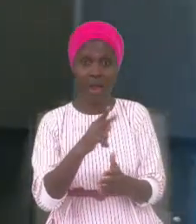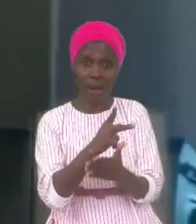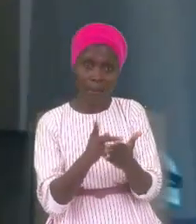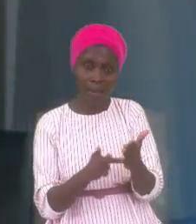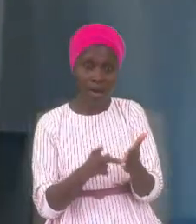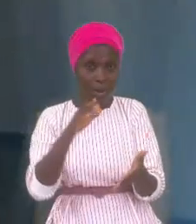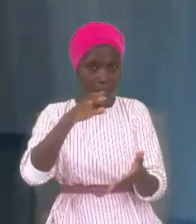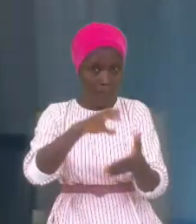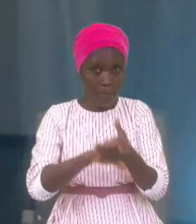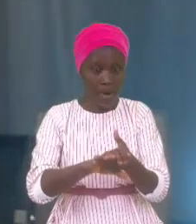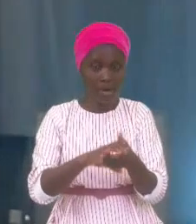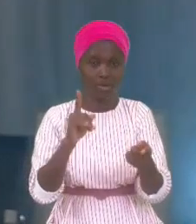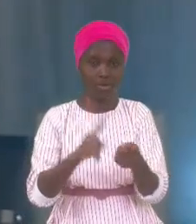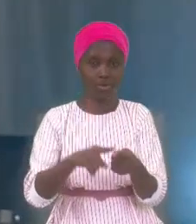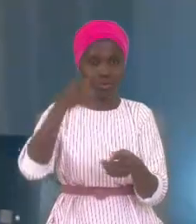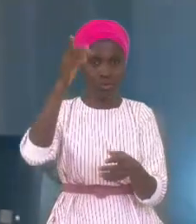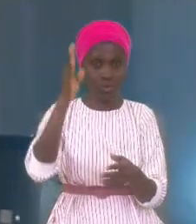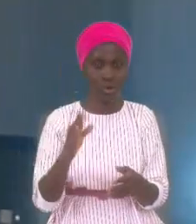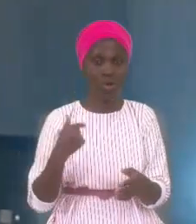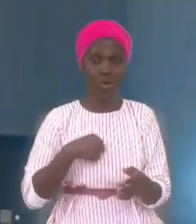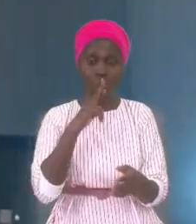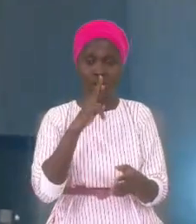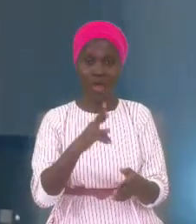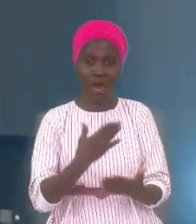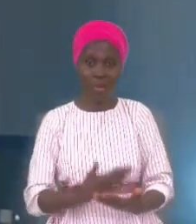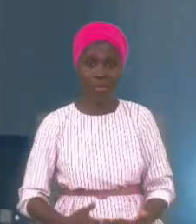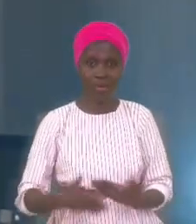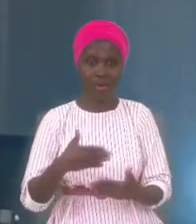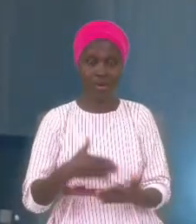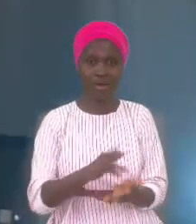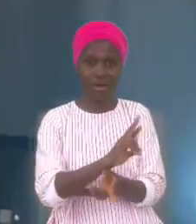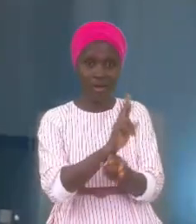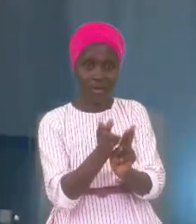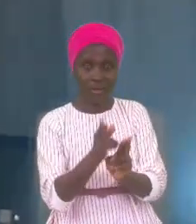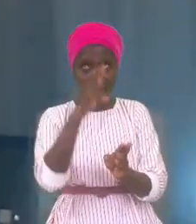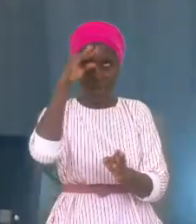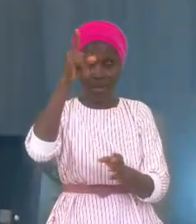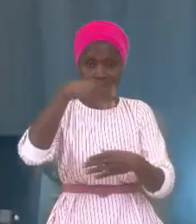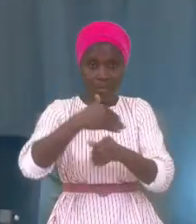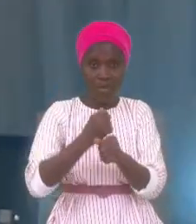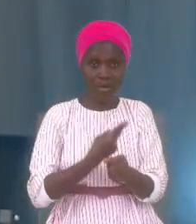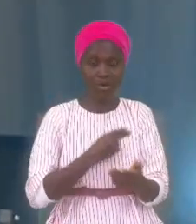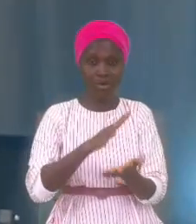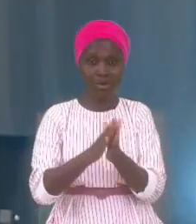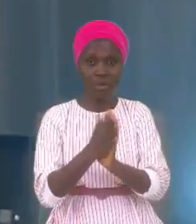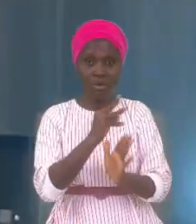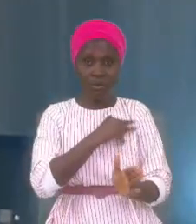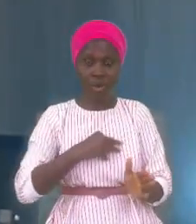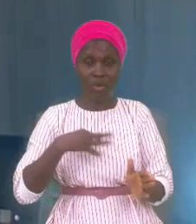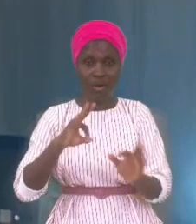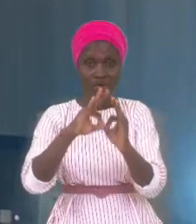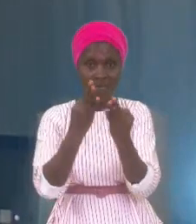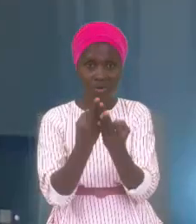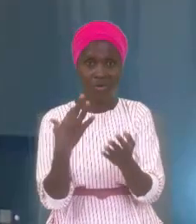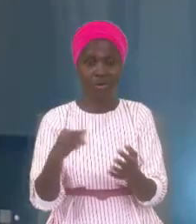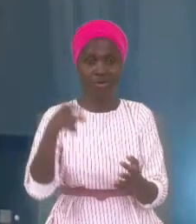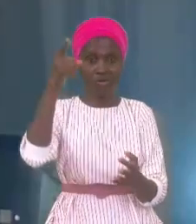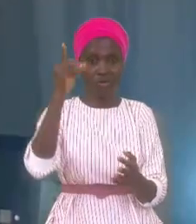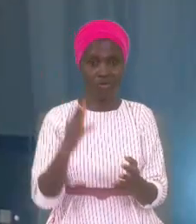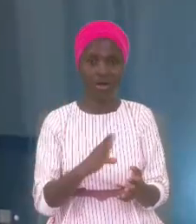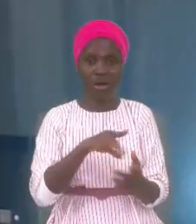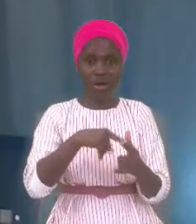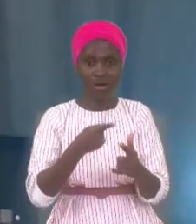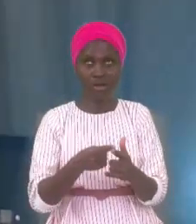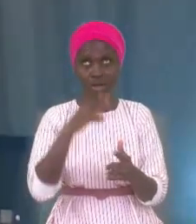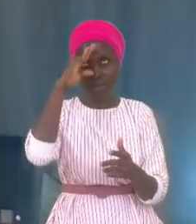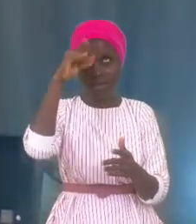to God. We're born again by God. He makes us members of the family of God, and then he uses